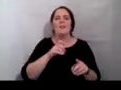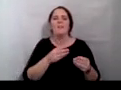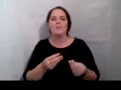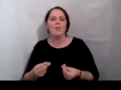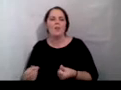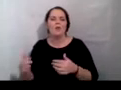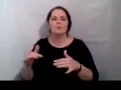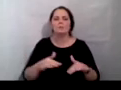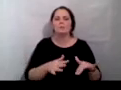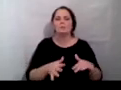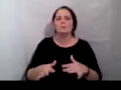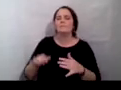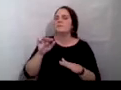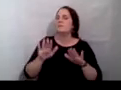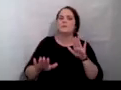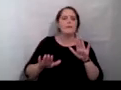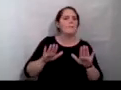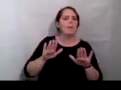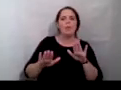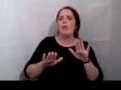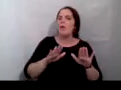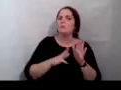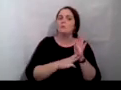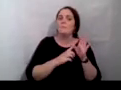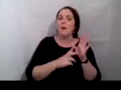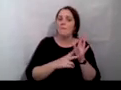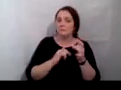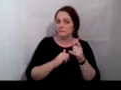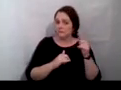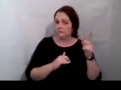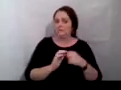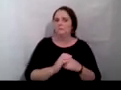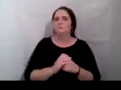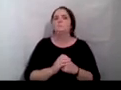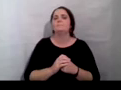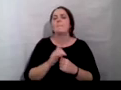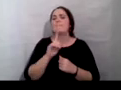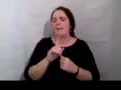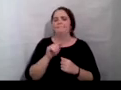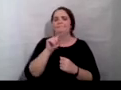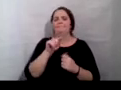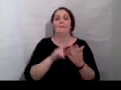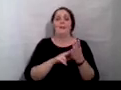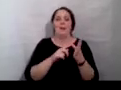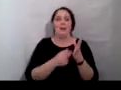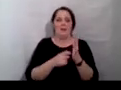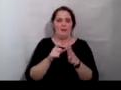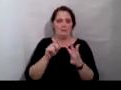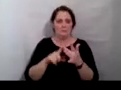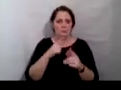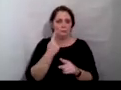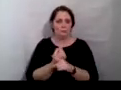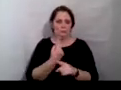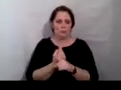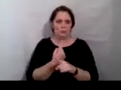etc., to Mavis Ngallametta's country. But it was what Nadi said about her country and how